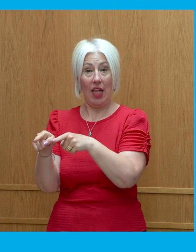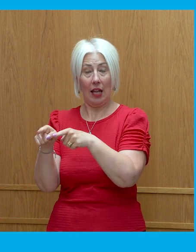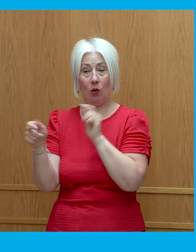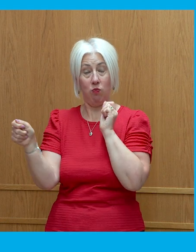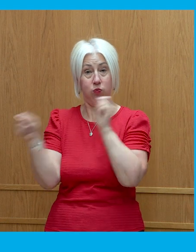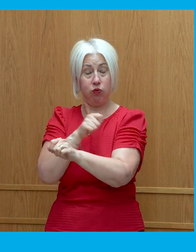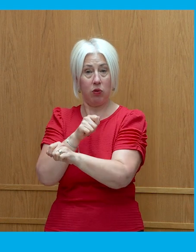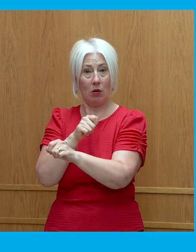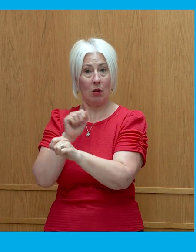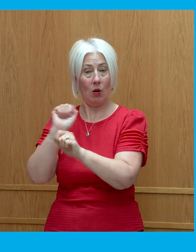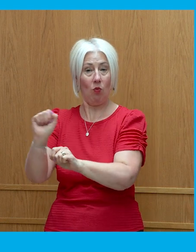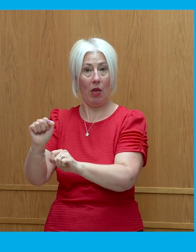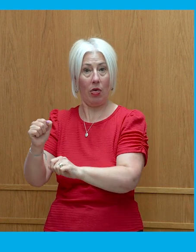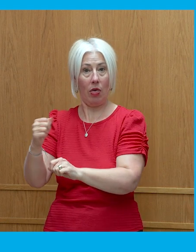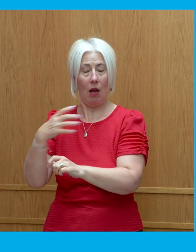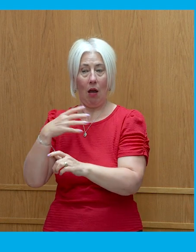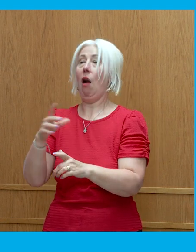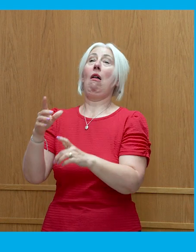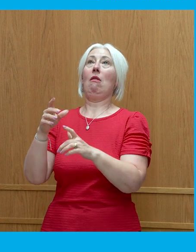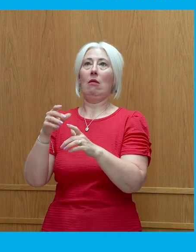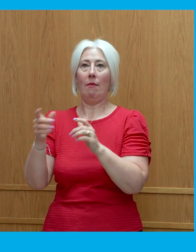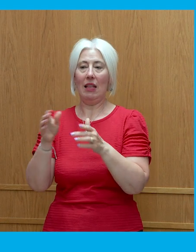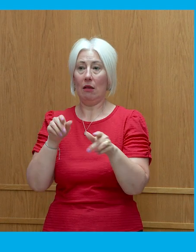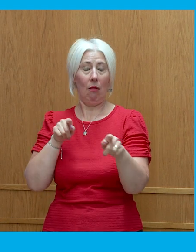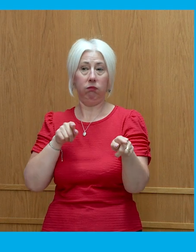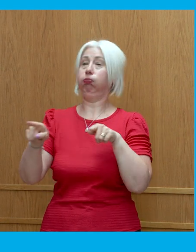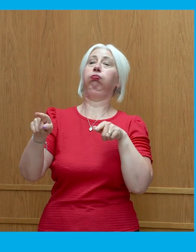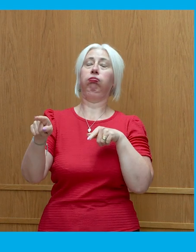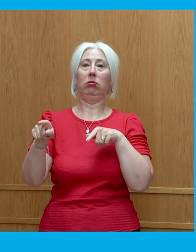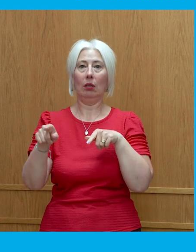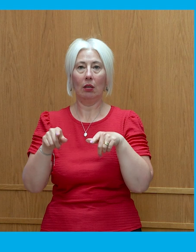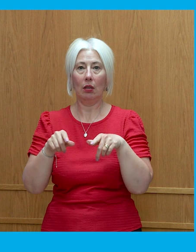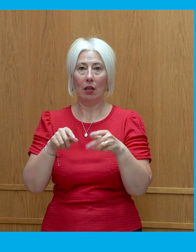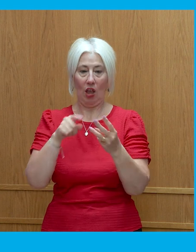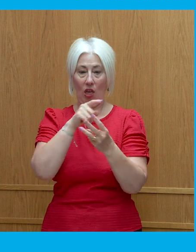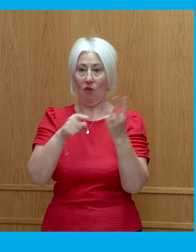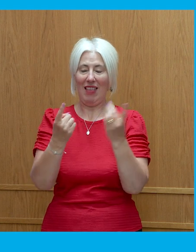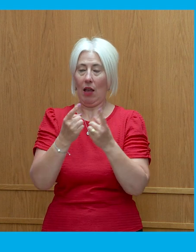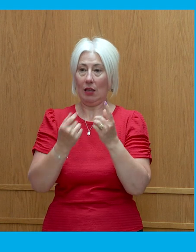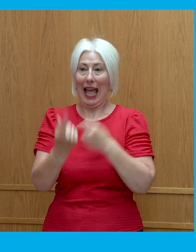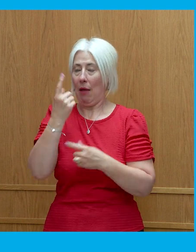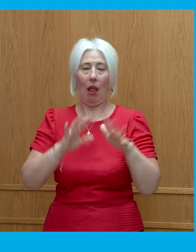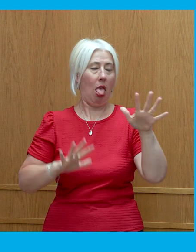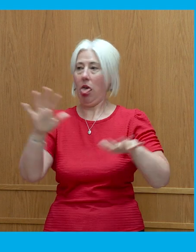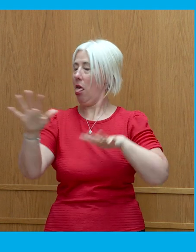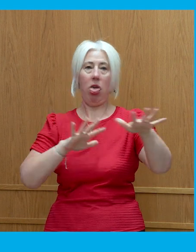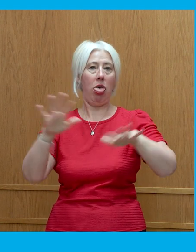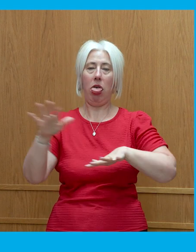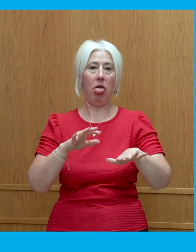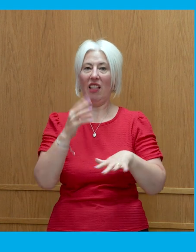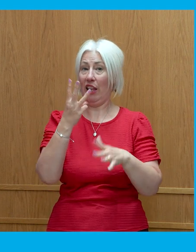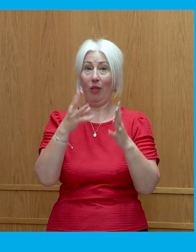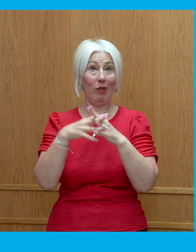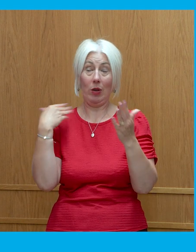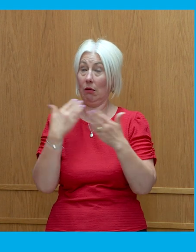change with their standard bearer, and that whipsawed the race again. So you had three basic whipsaws in Like a roller coaster, 3 weeks or